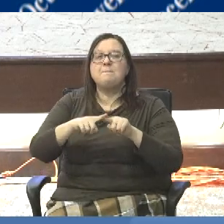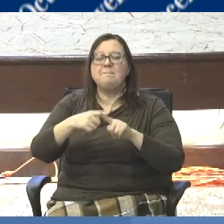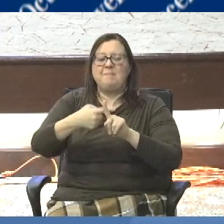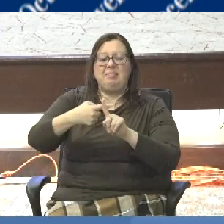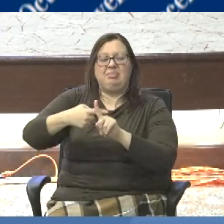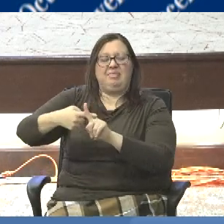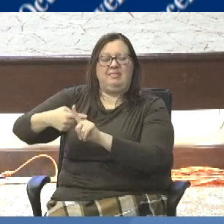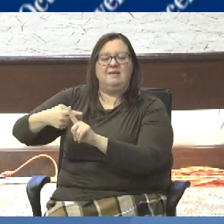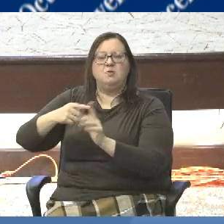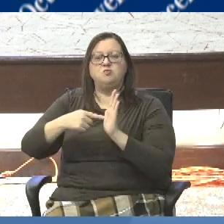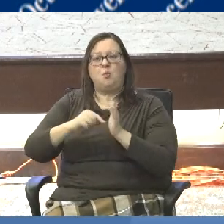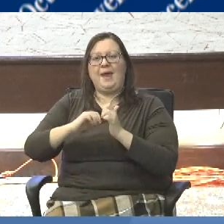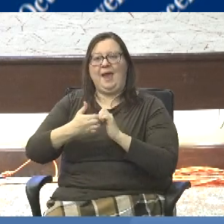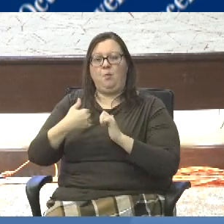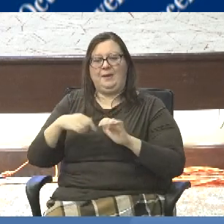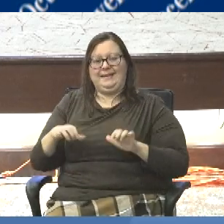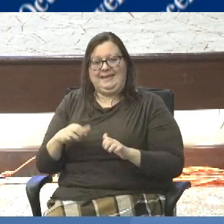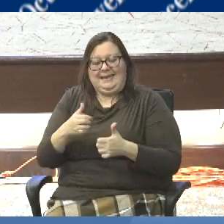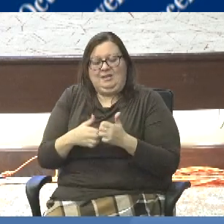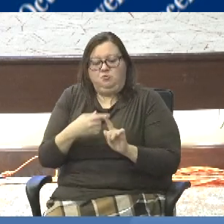month, month over month.